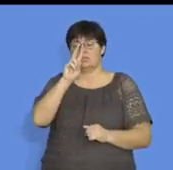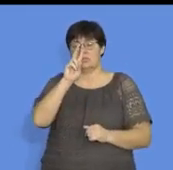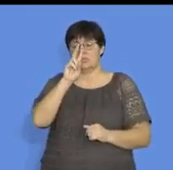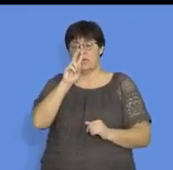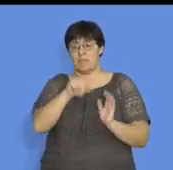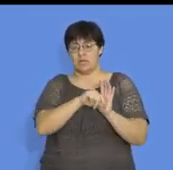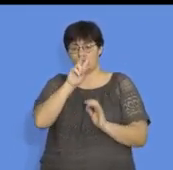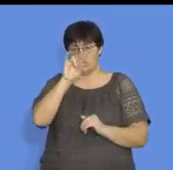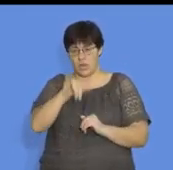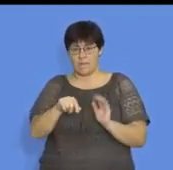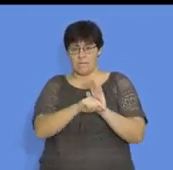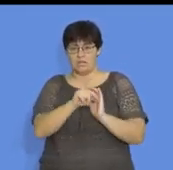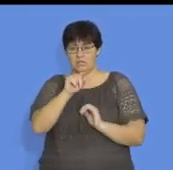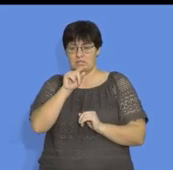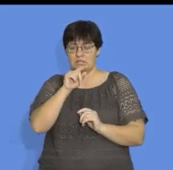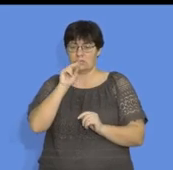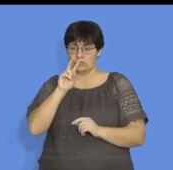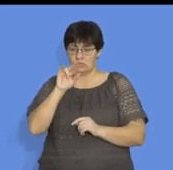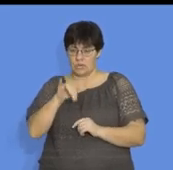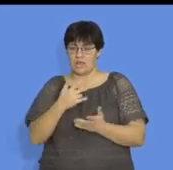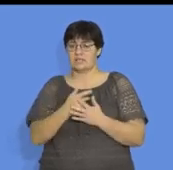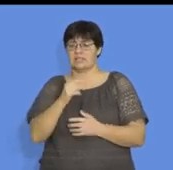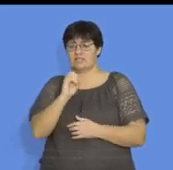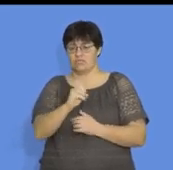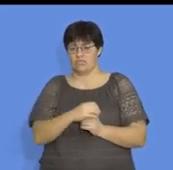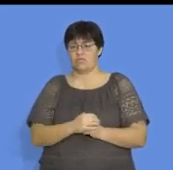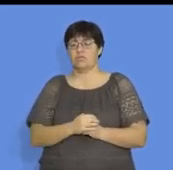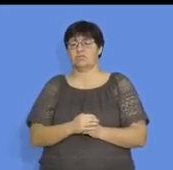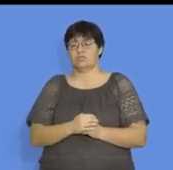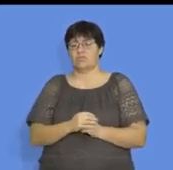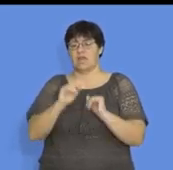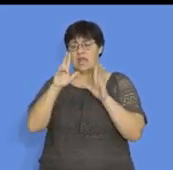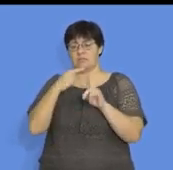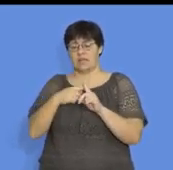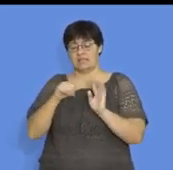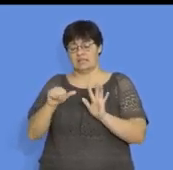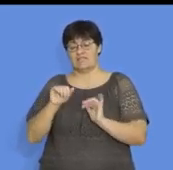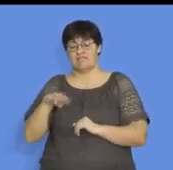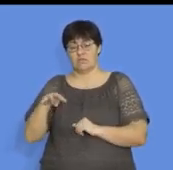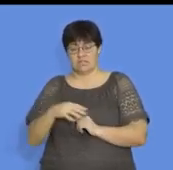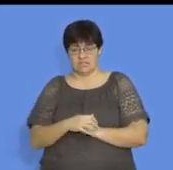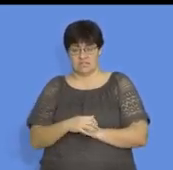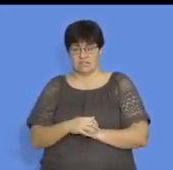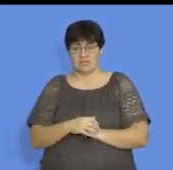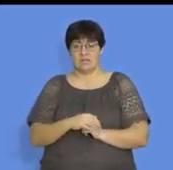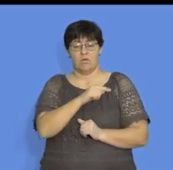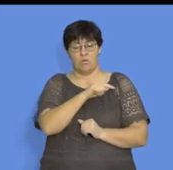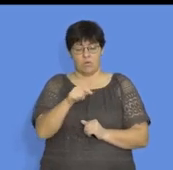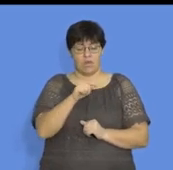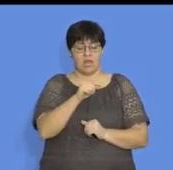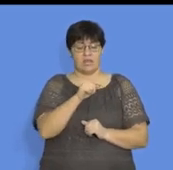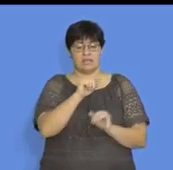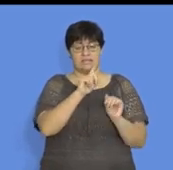be 0, equals to the 8 plus the 6 will then be 14. Divide both sides